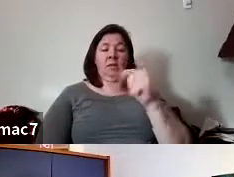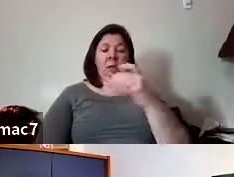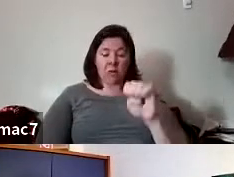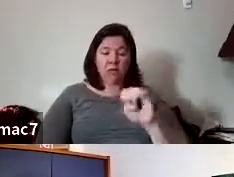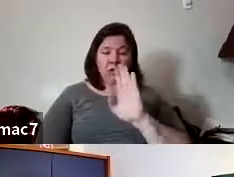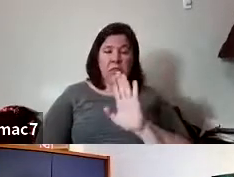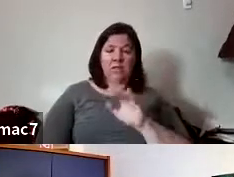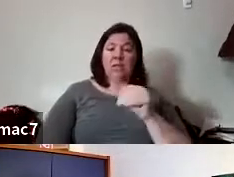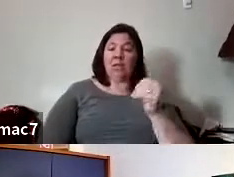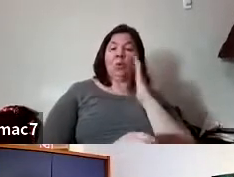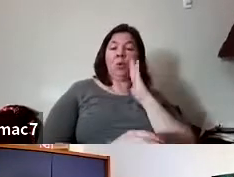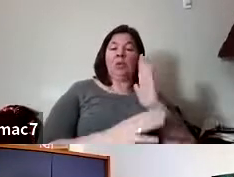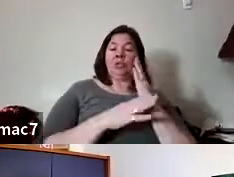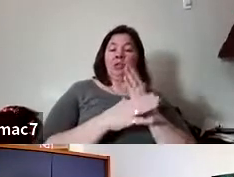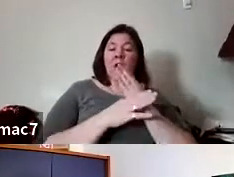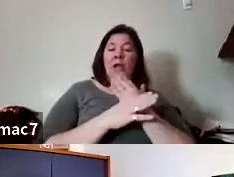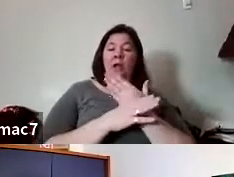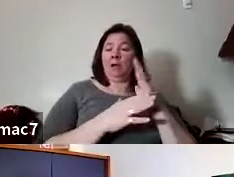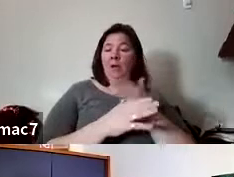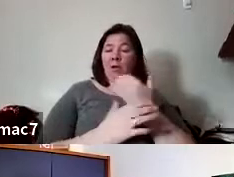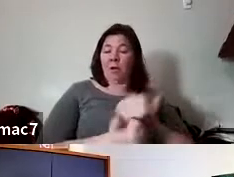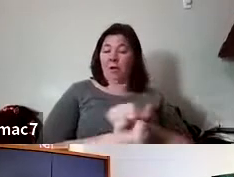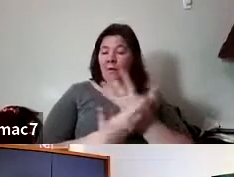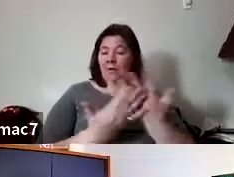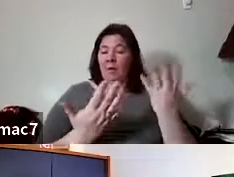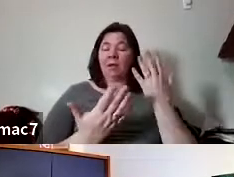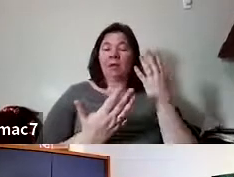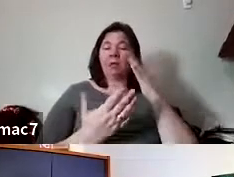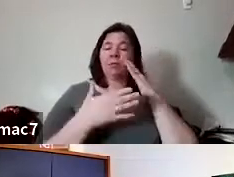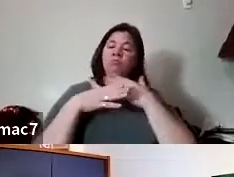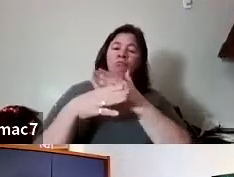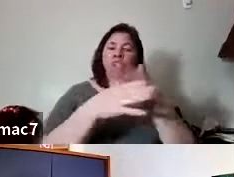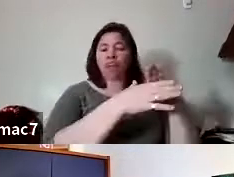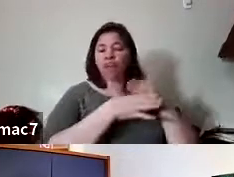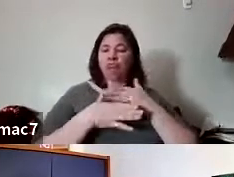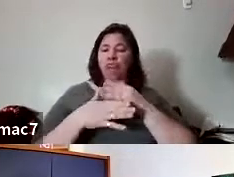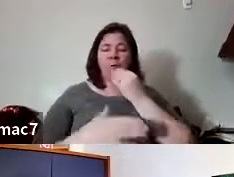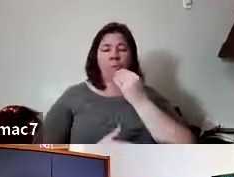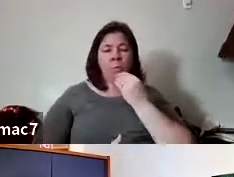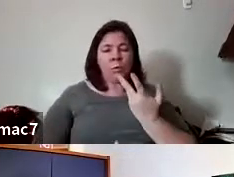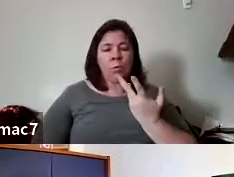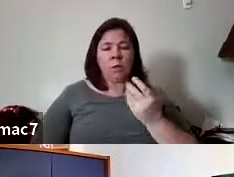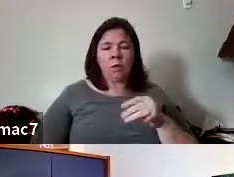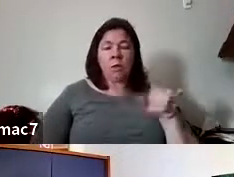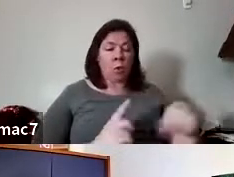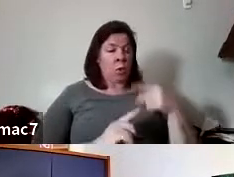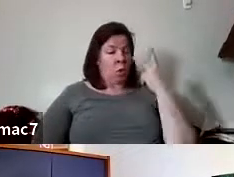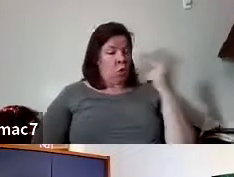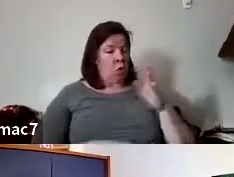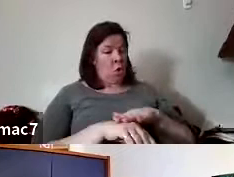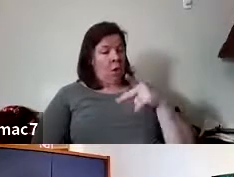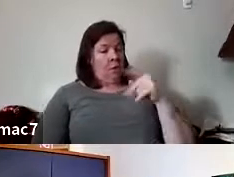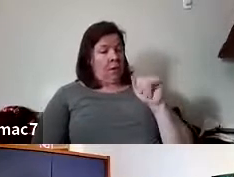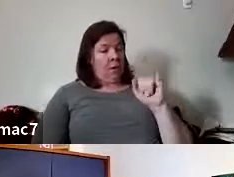and everybody will get a share of what's being brought in. So when you look at